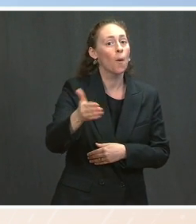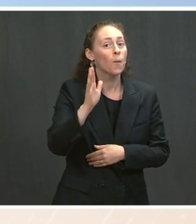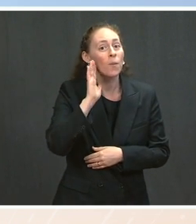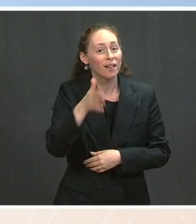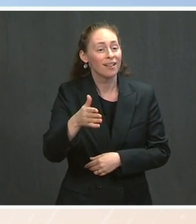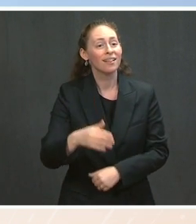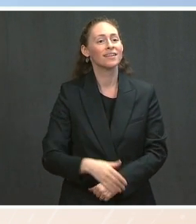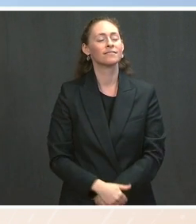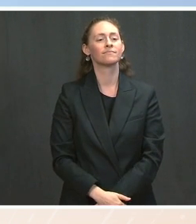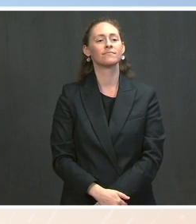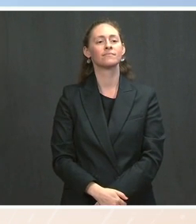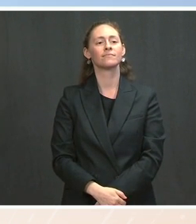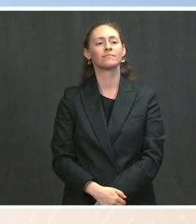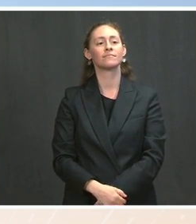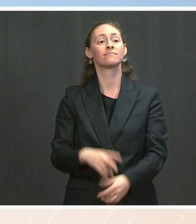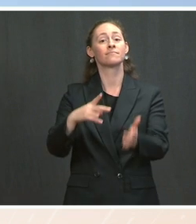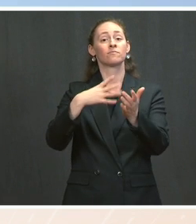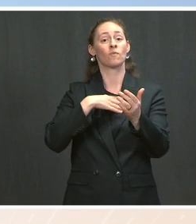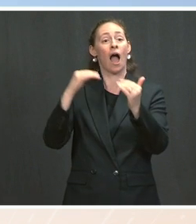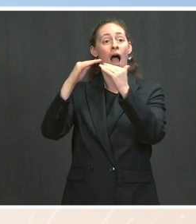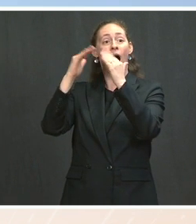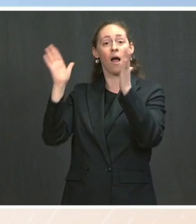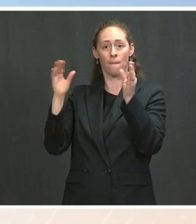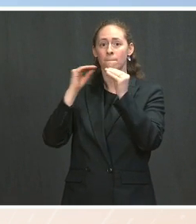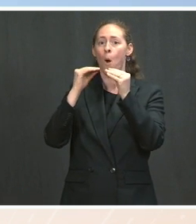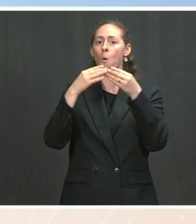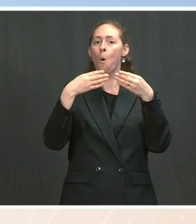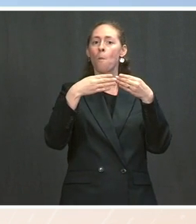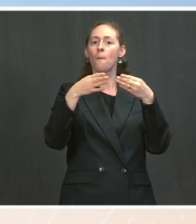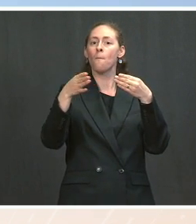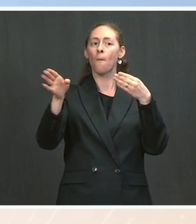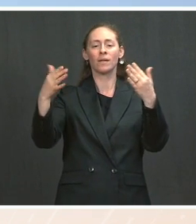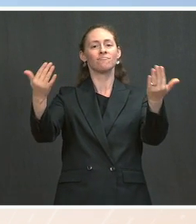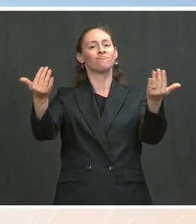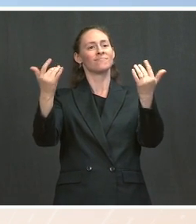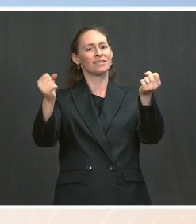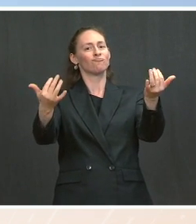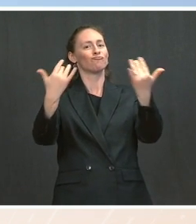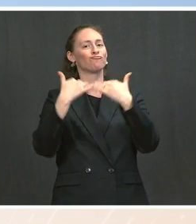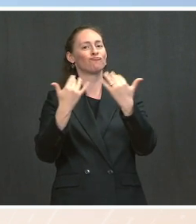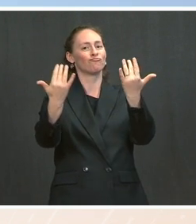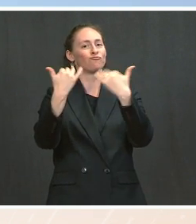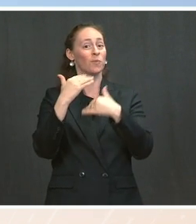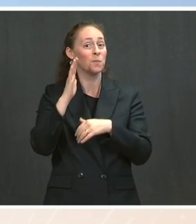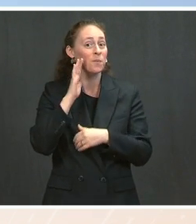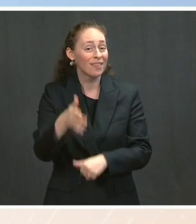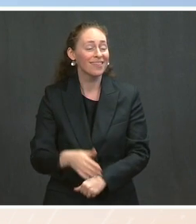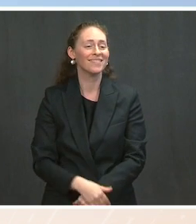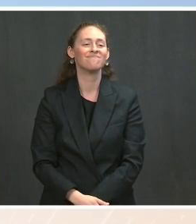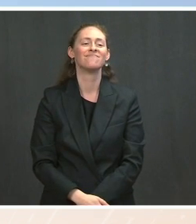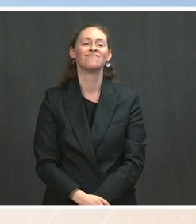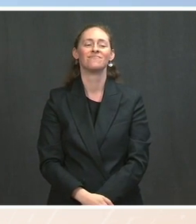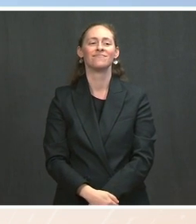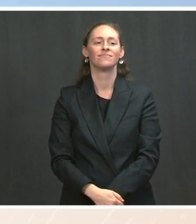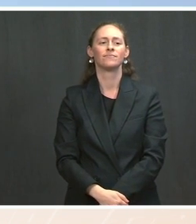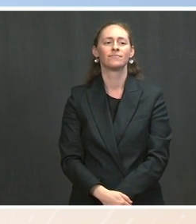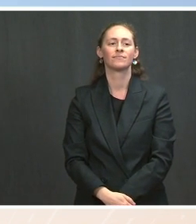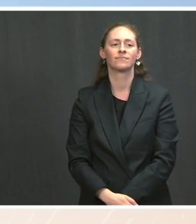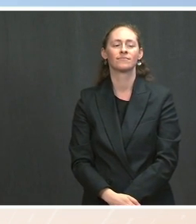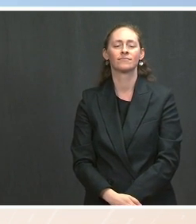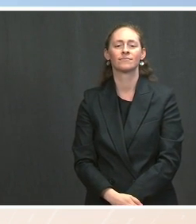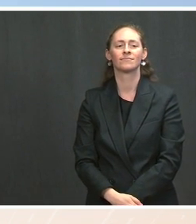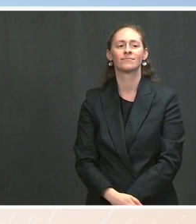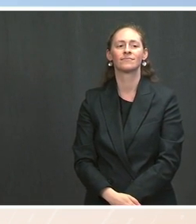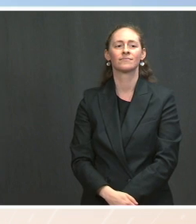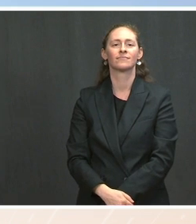public. Go ahead. Thanks. Back to Israel for a moment. One of the other examples I think that would fit into Darlene's question